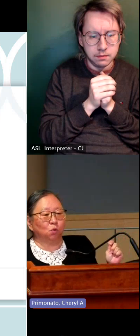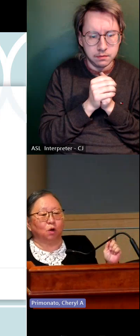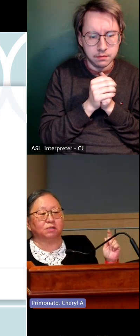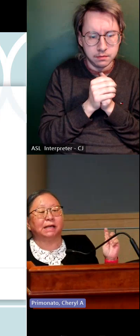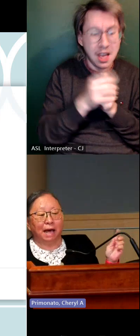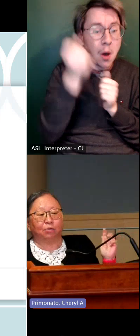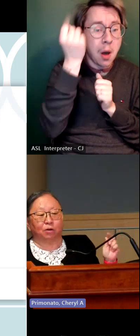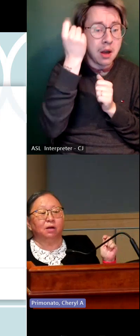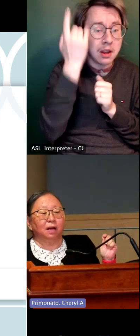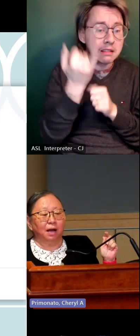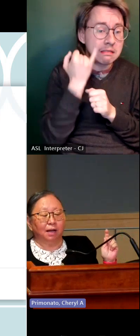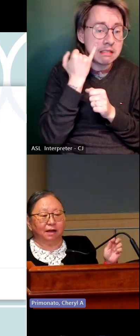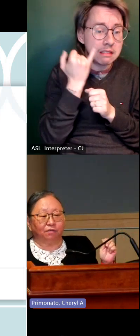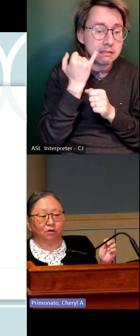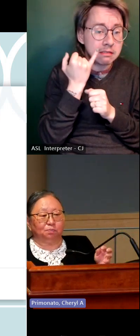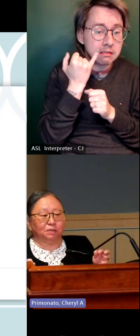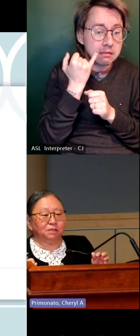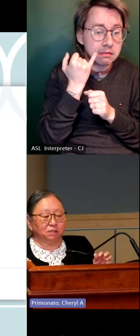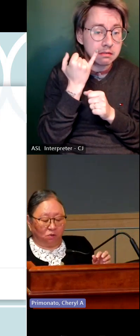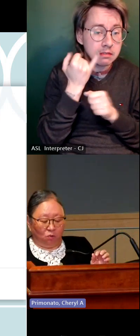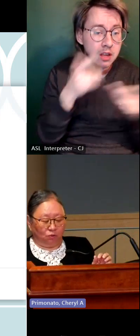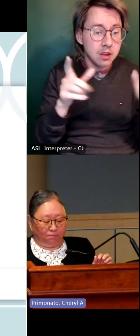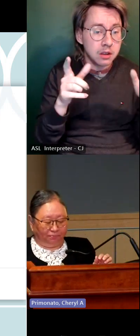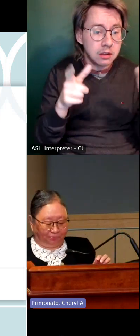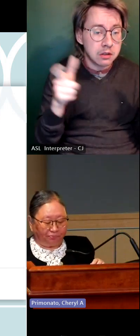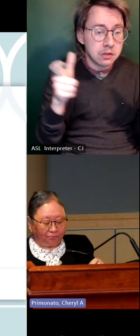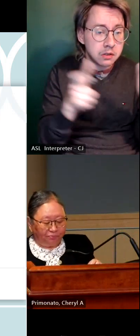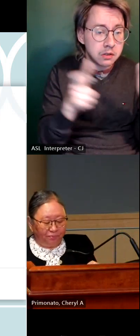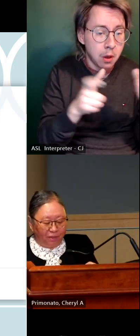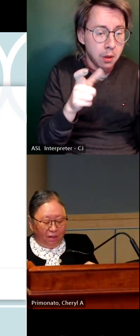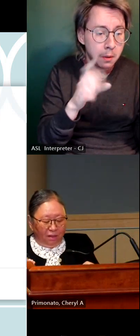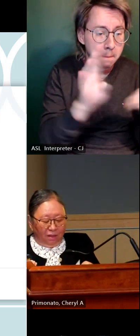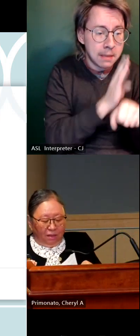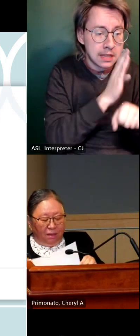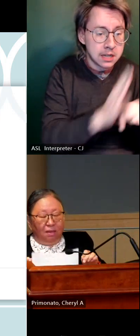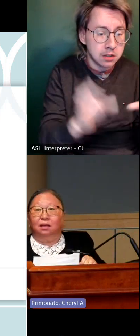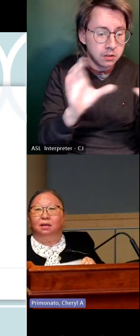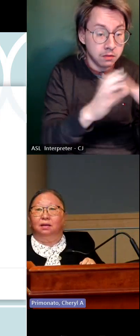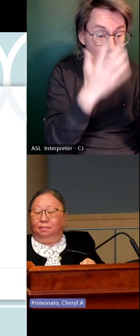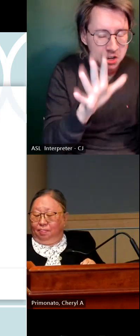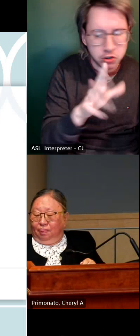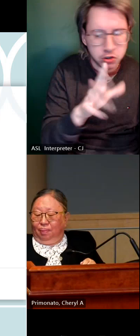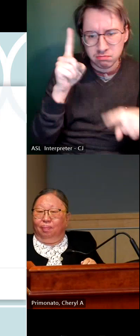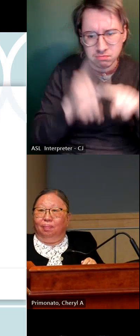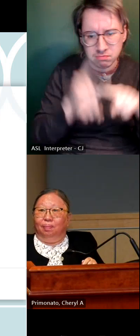be counted towards our diverse business goals.